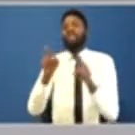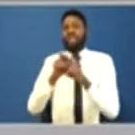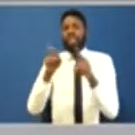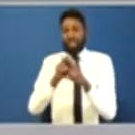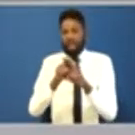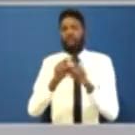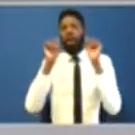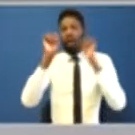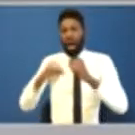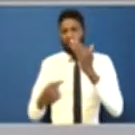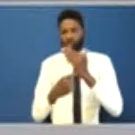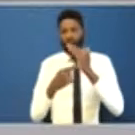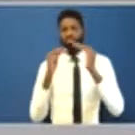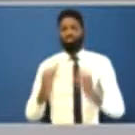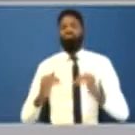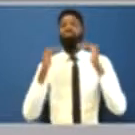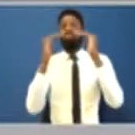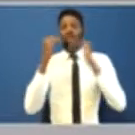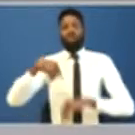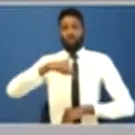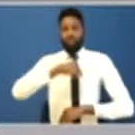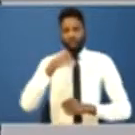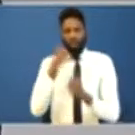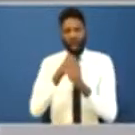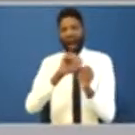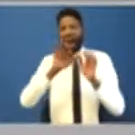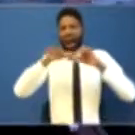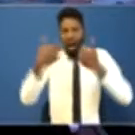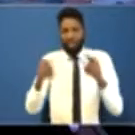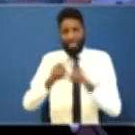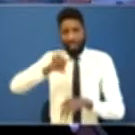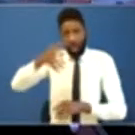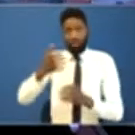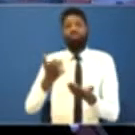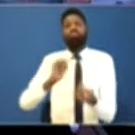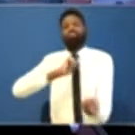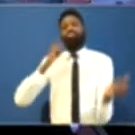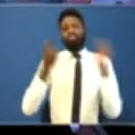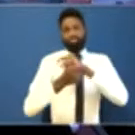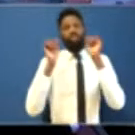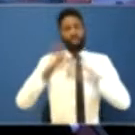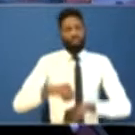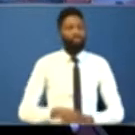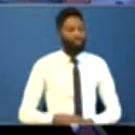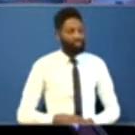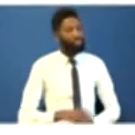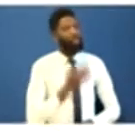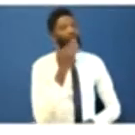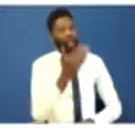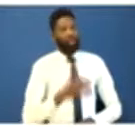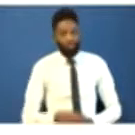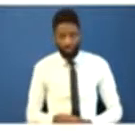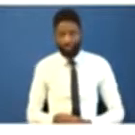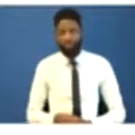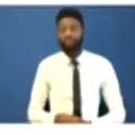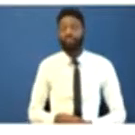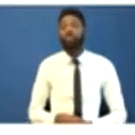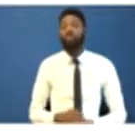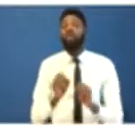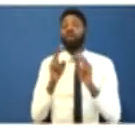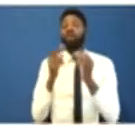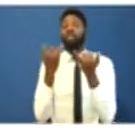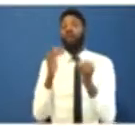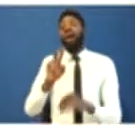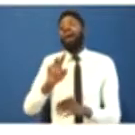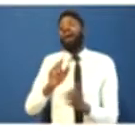revolutionize how we operate as a country thank you thank you so much all right and we move to the next